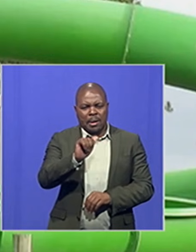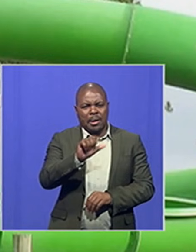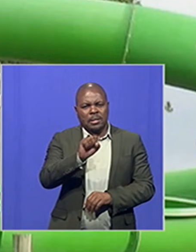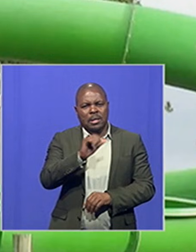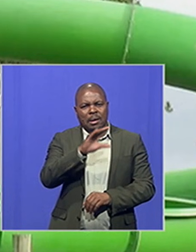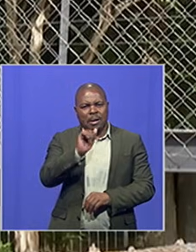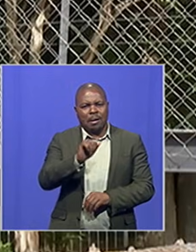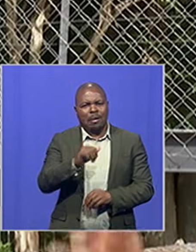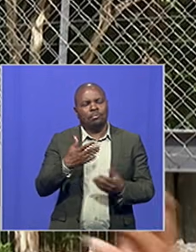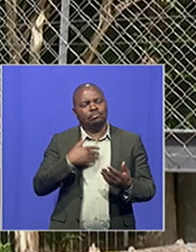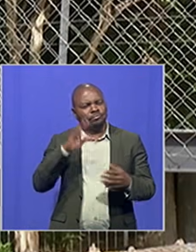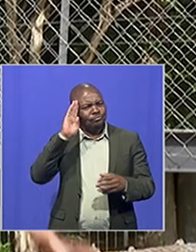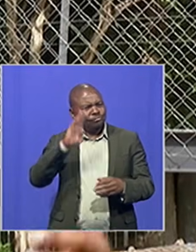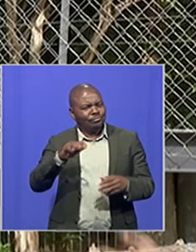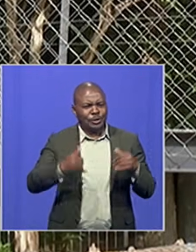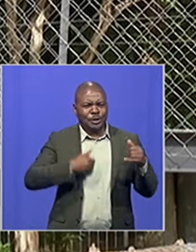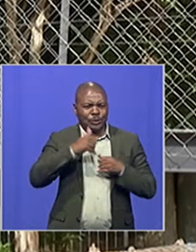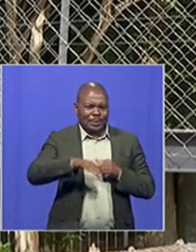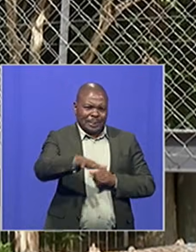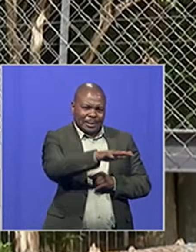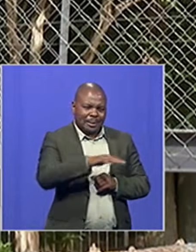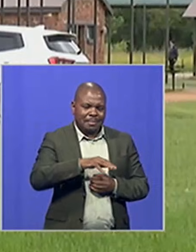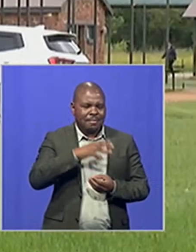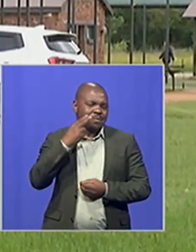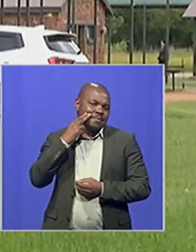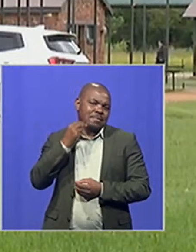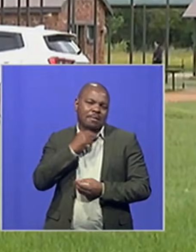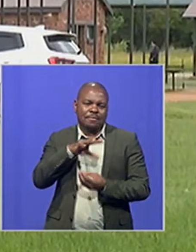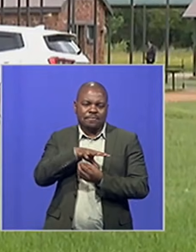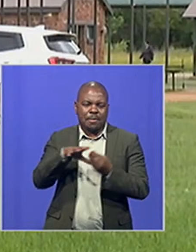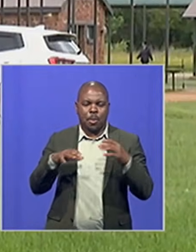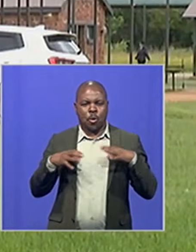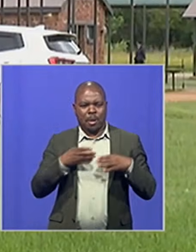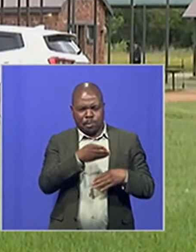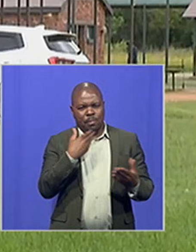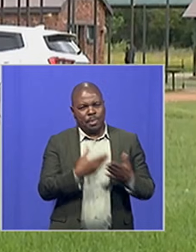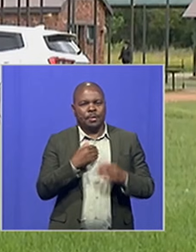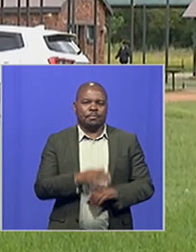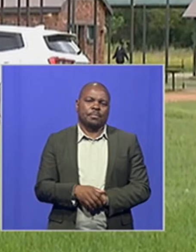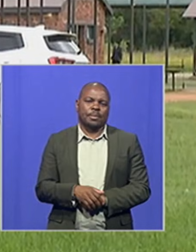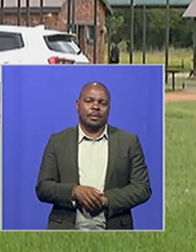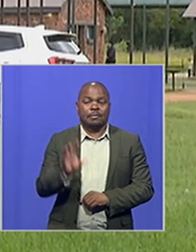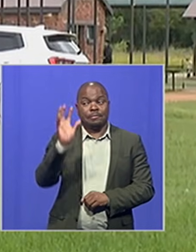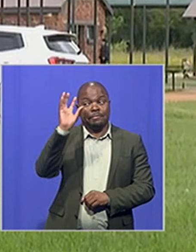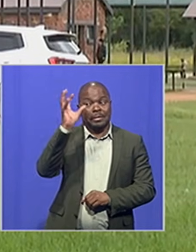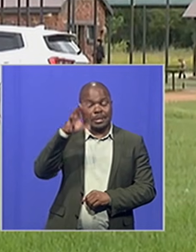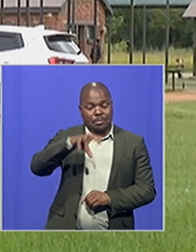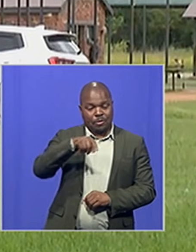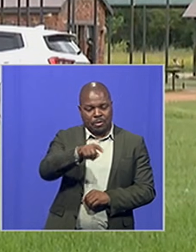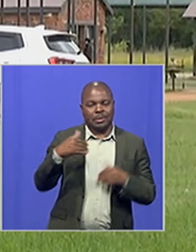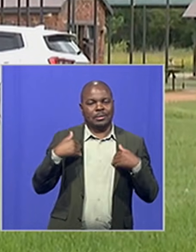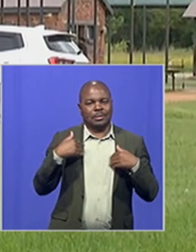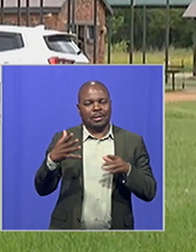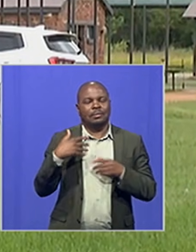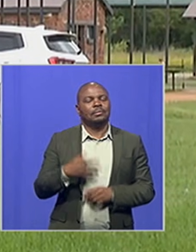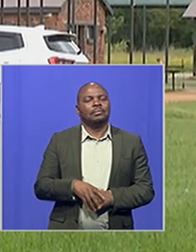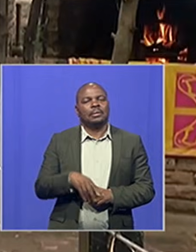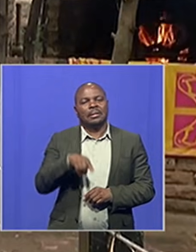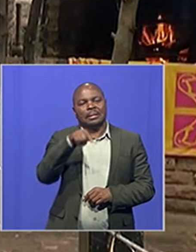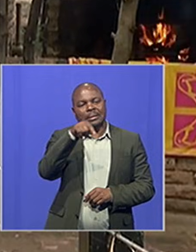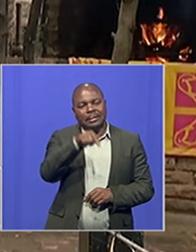resort where they can come through and have a nice family holiday. Province ya Freistata e simolotse letsholo la yone la paka ya selemo ka